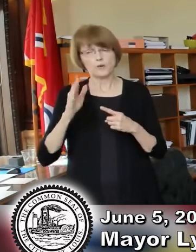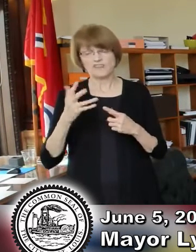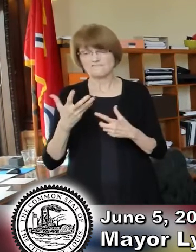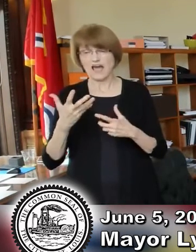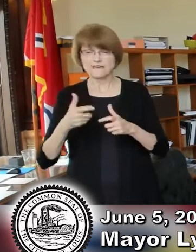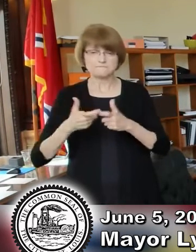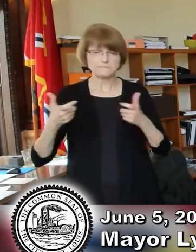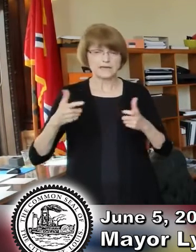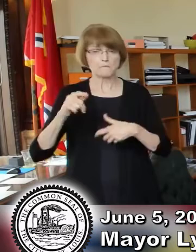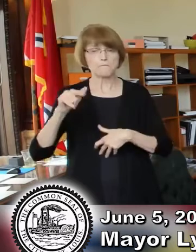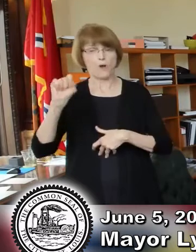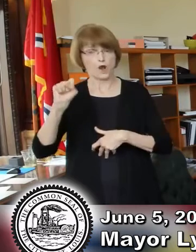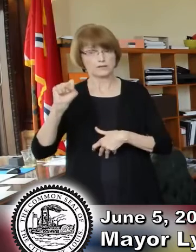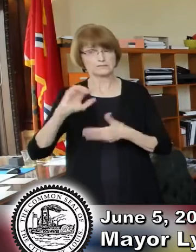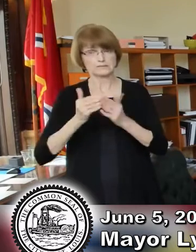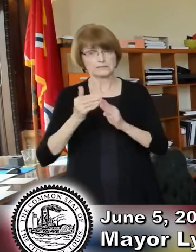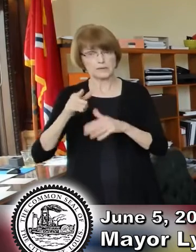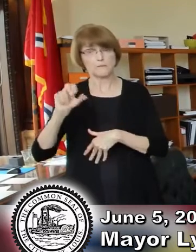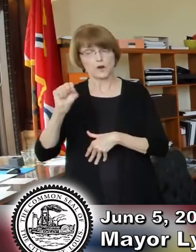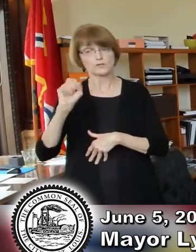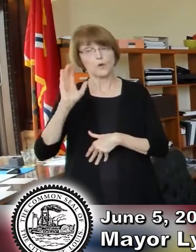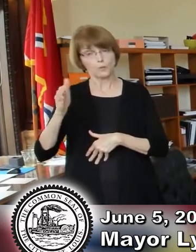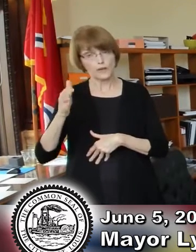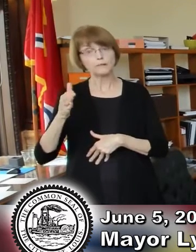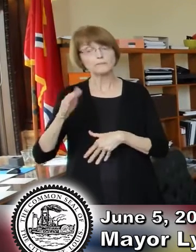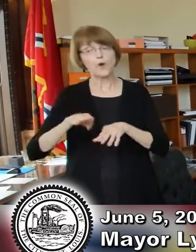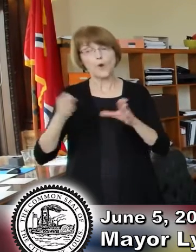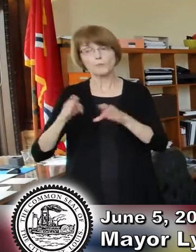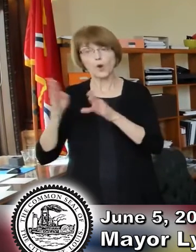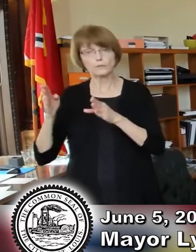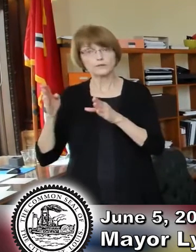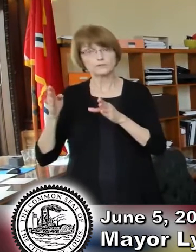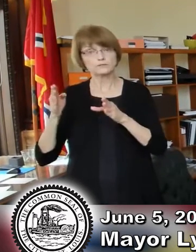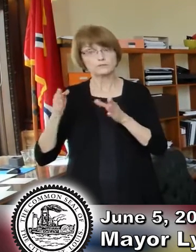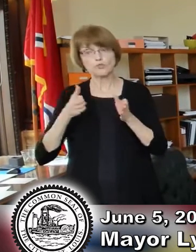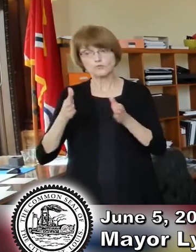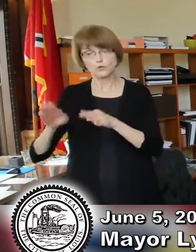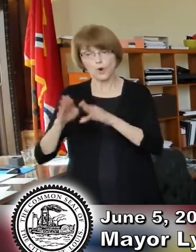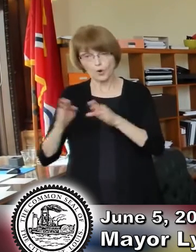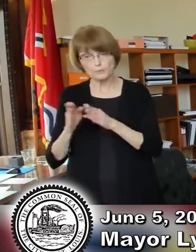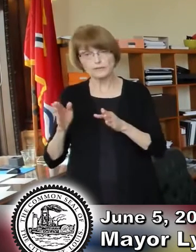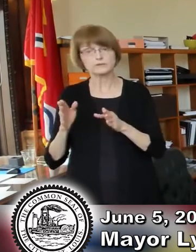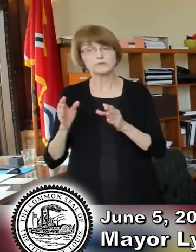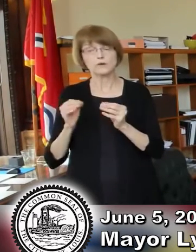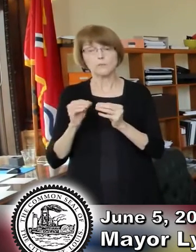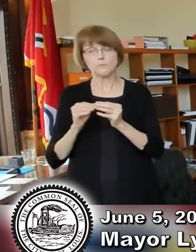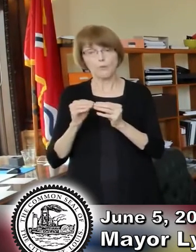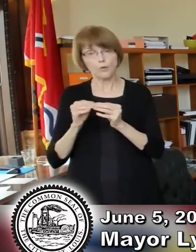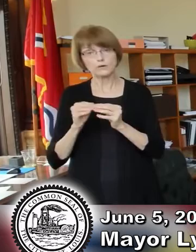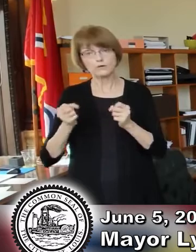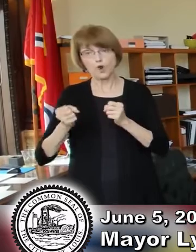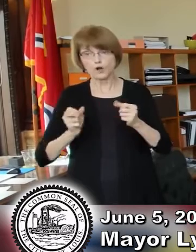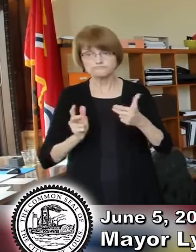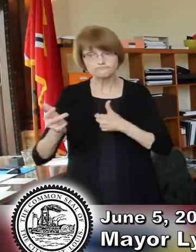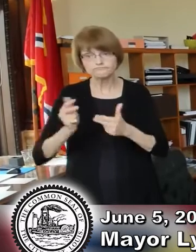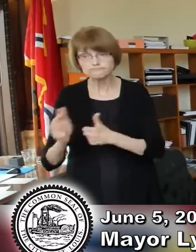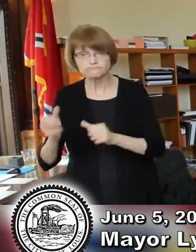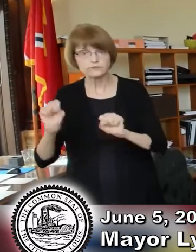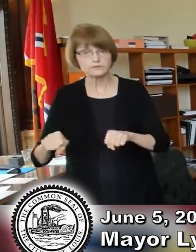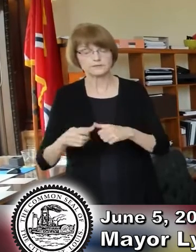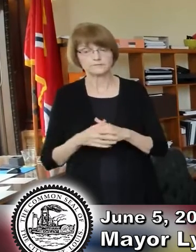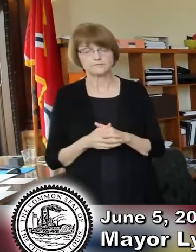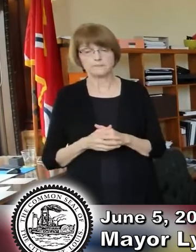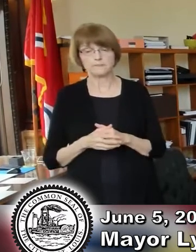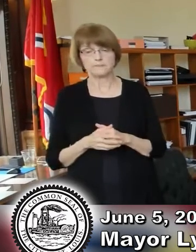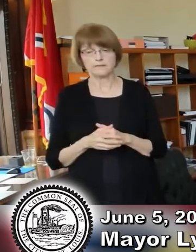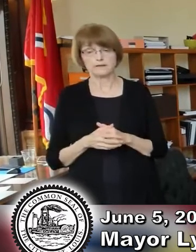more vehicular traffic, those roads that were closed, to give more social distancing? So